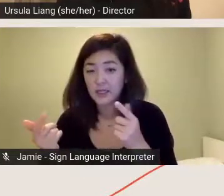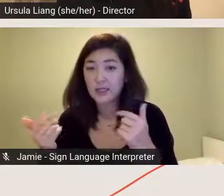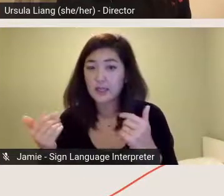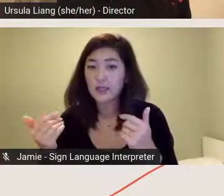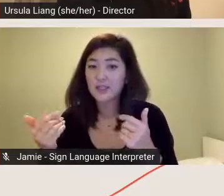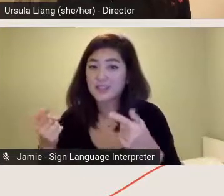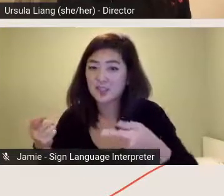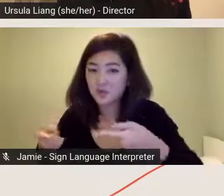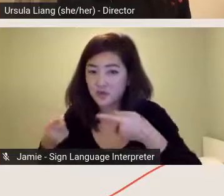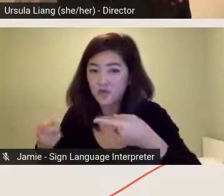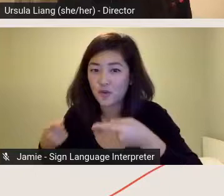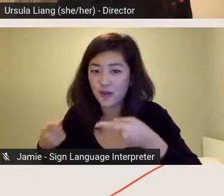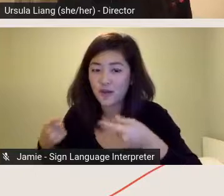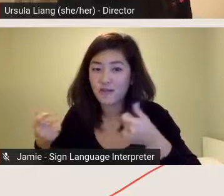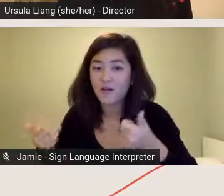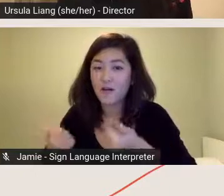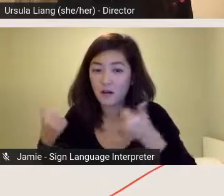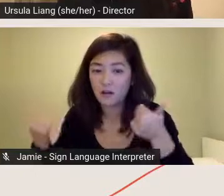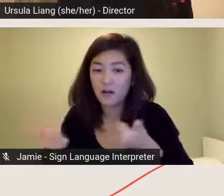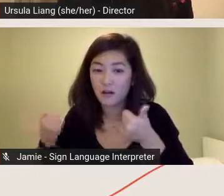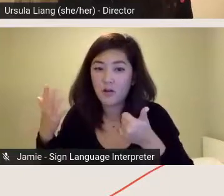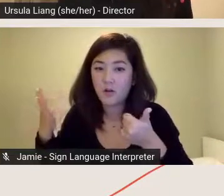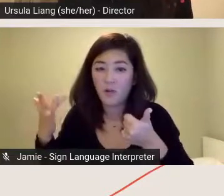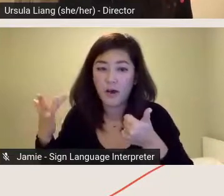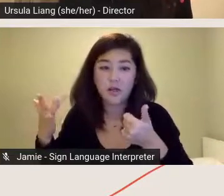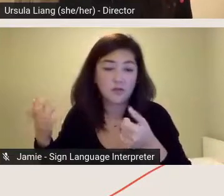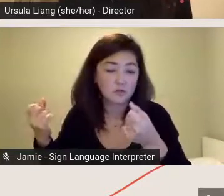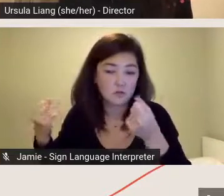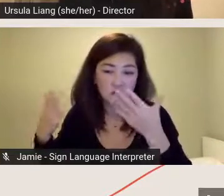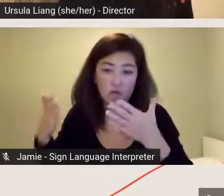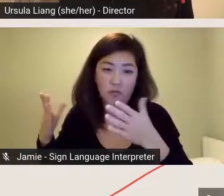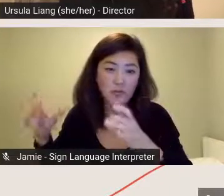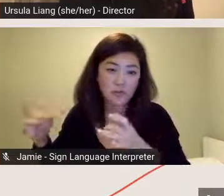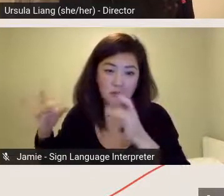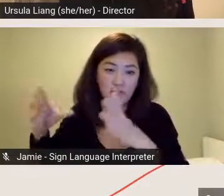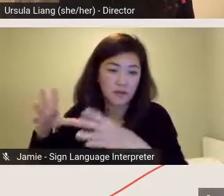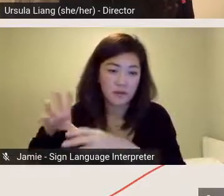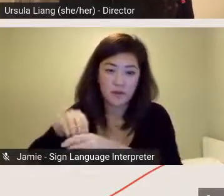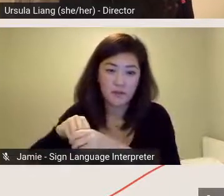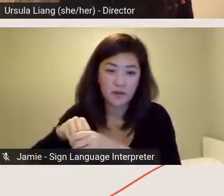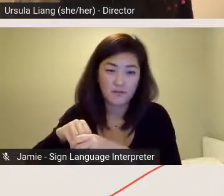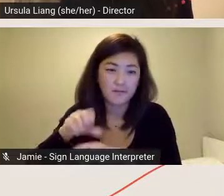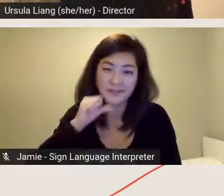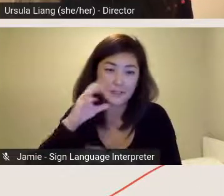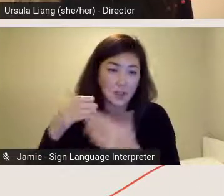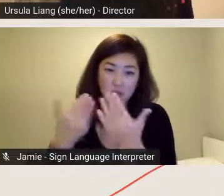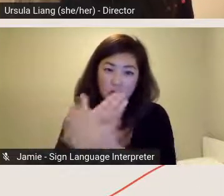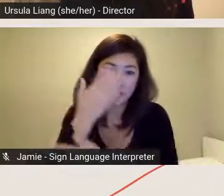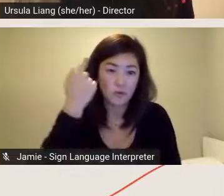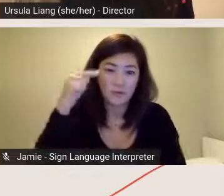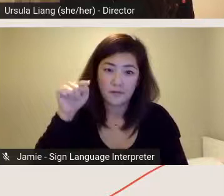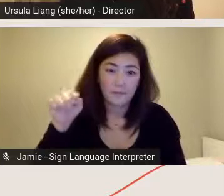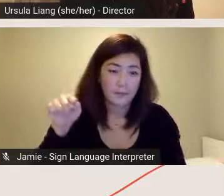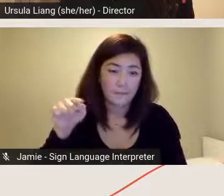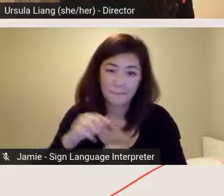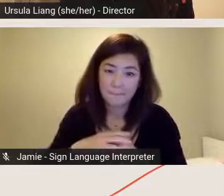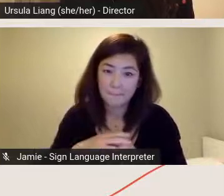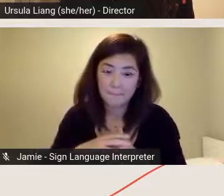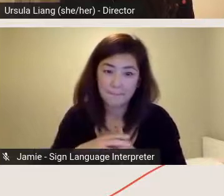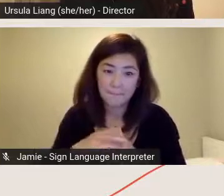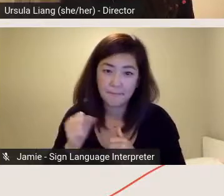struggle because there's a long history of violence. Mm-hmm. And so this, none of this is new, right? And so it's unfortunate that